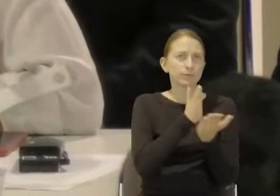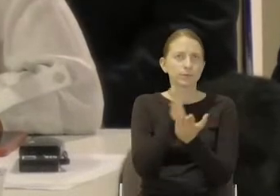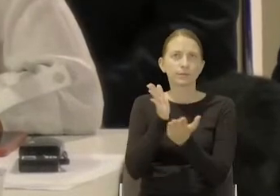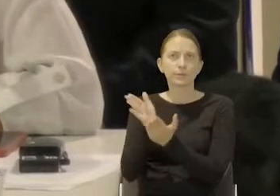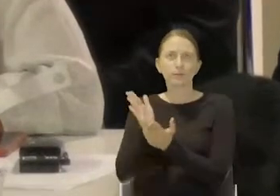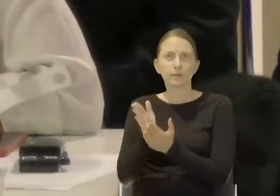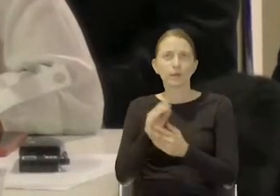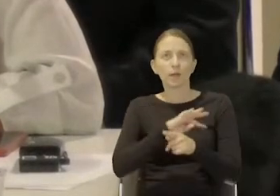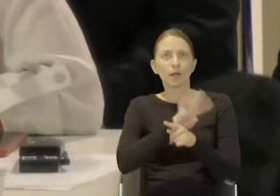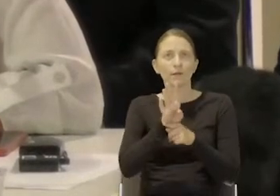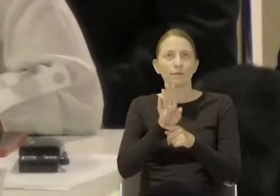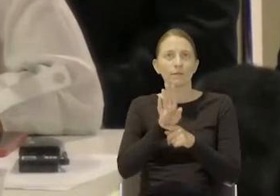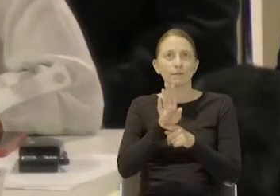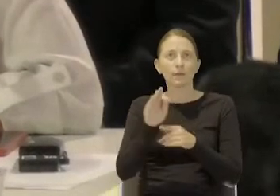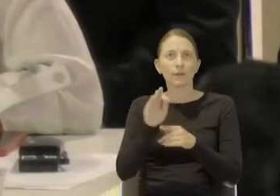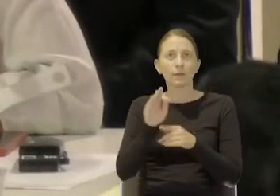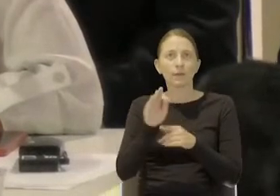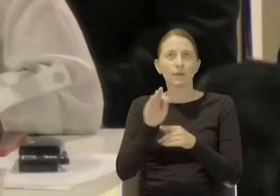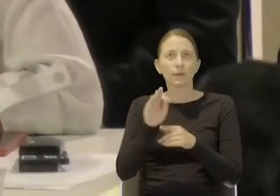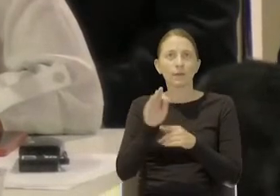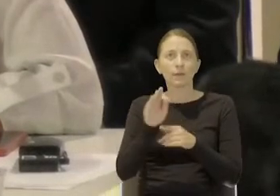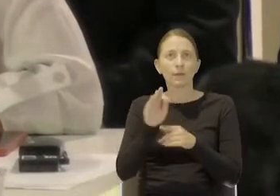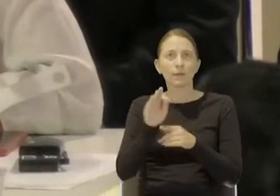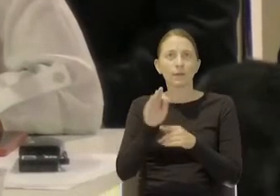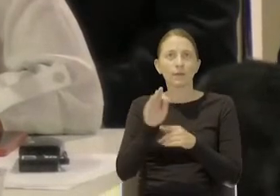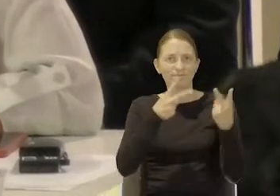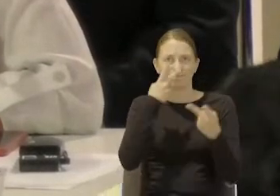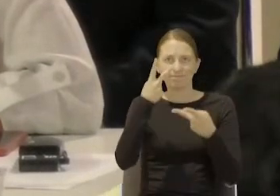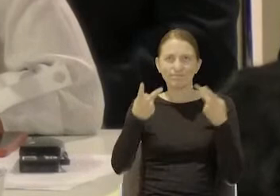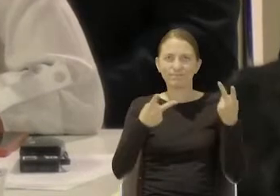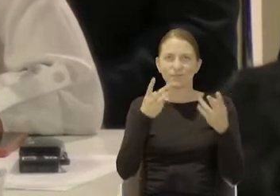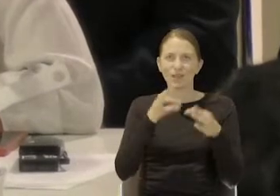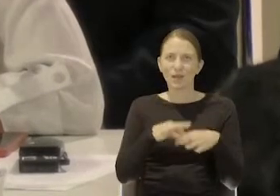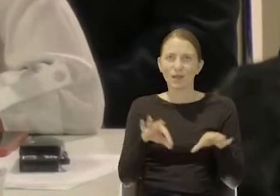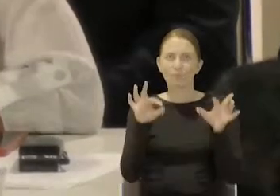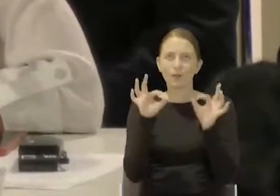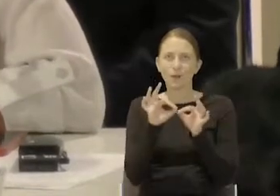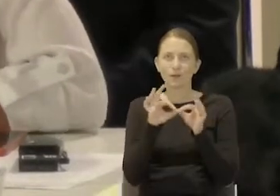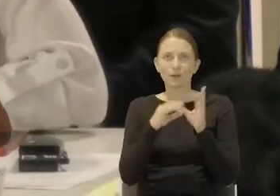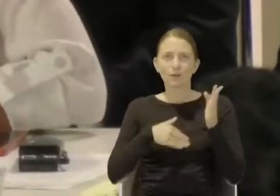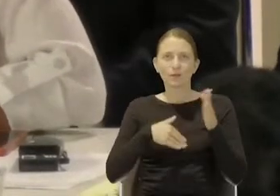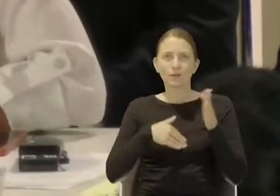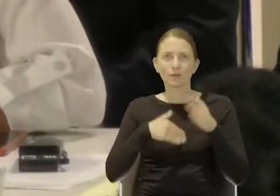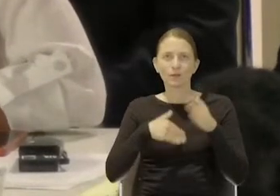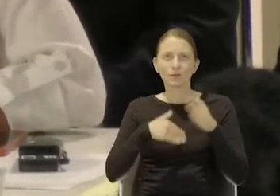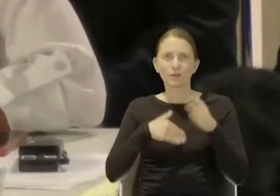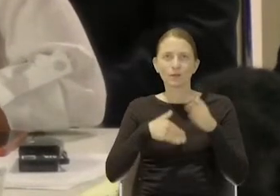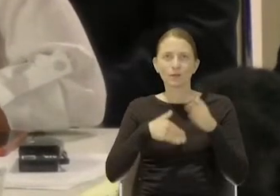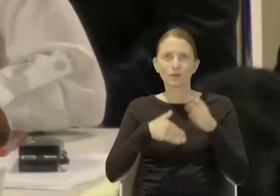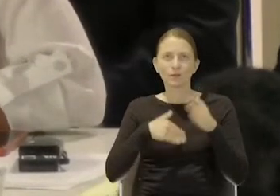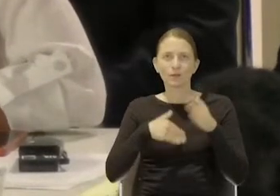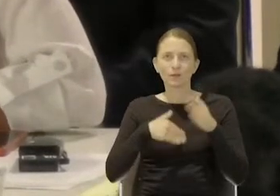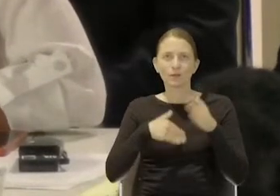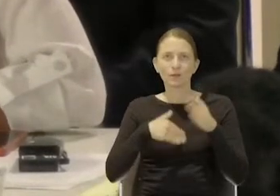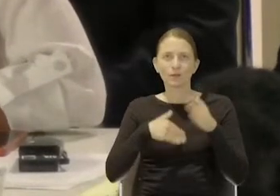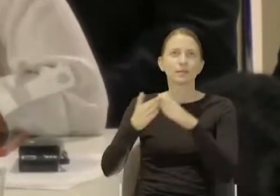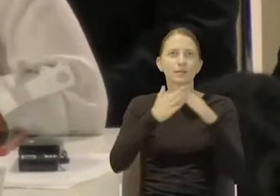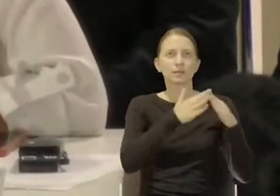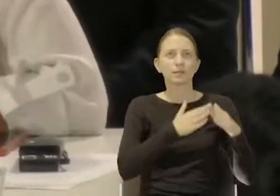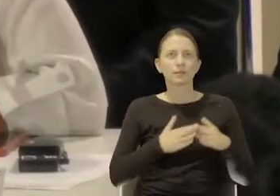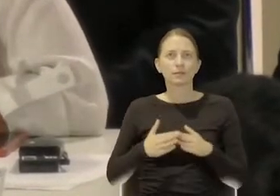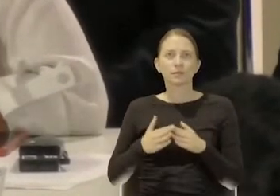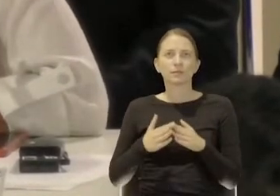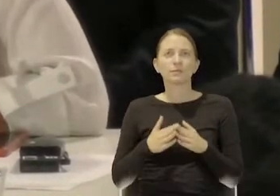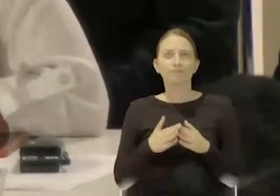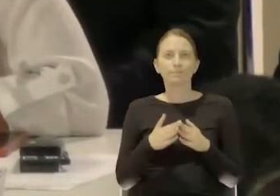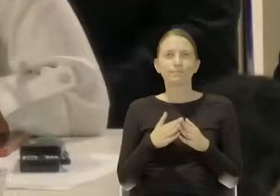strengthening investments in urban infrastructure and essential public service. The sanitation policy, approved in